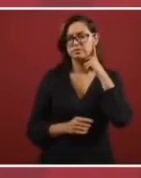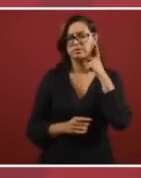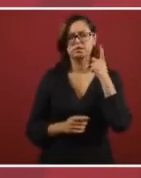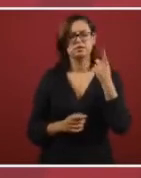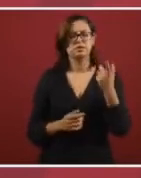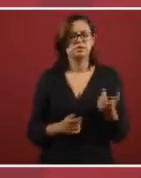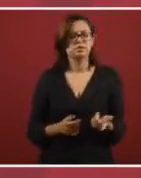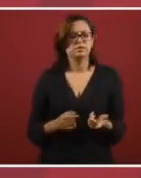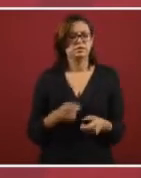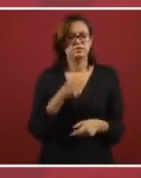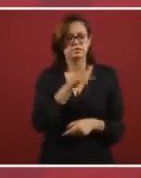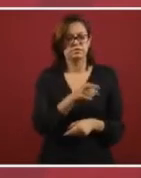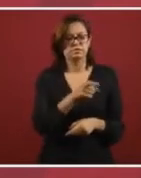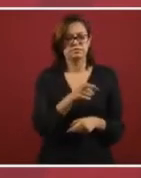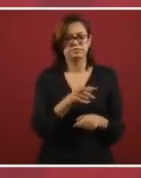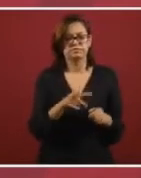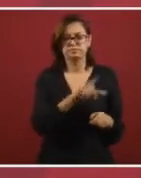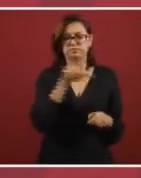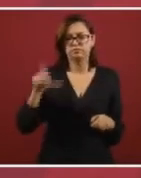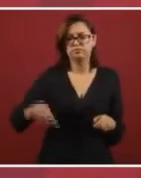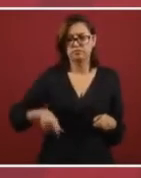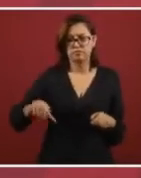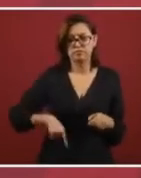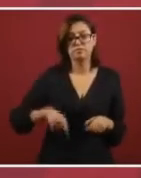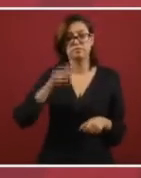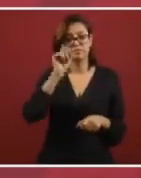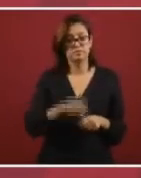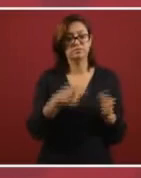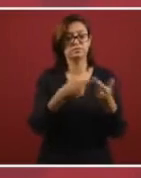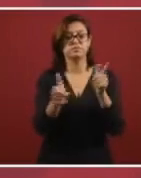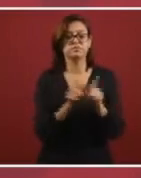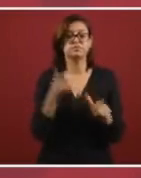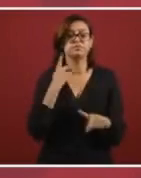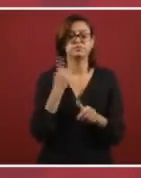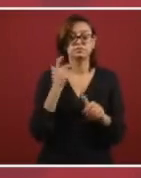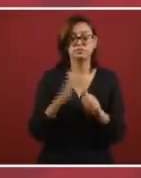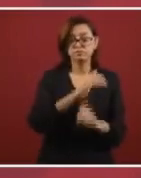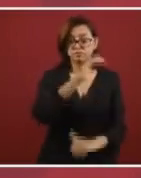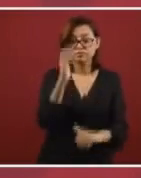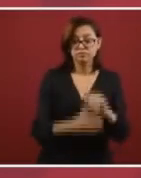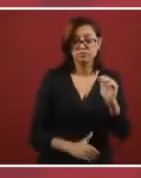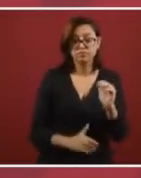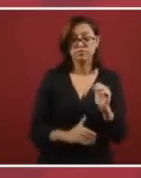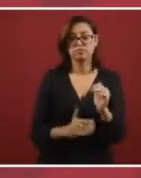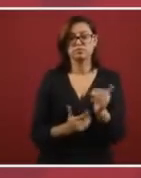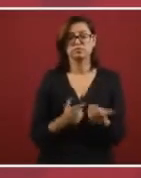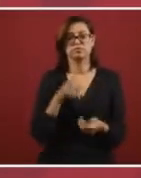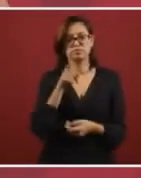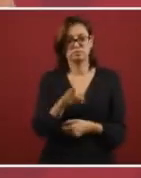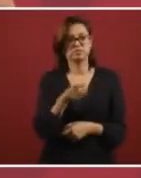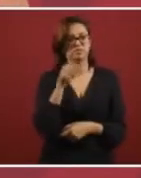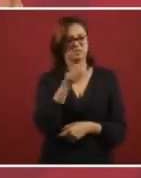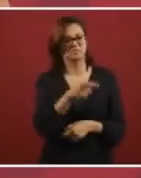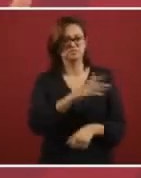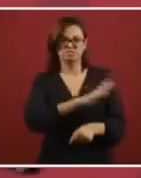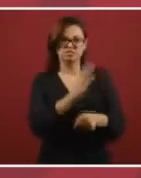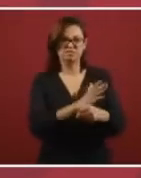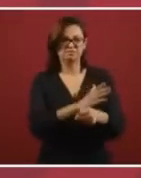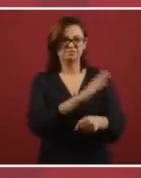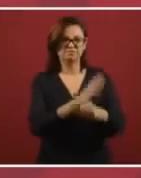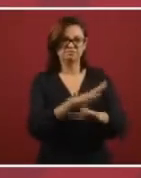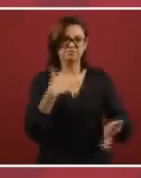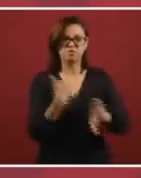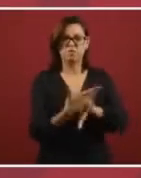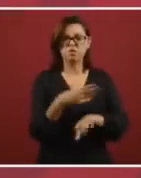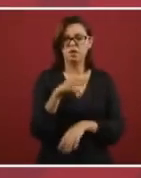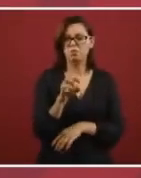antes de que terminara, that before el it gobierno, fin- the government ended of that party que estaba pidiendo that was asking that